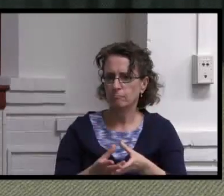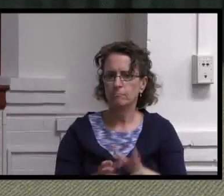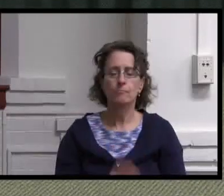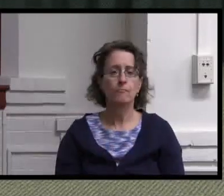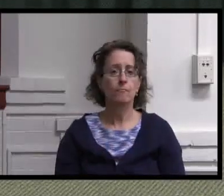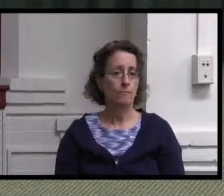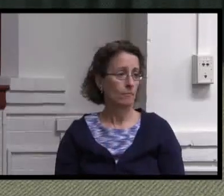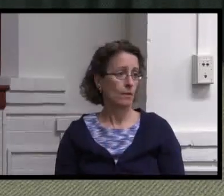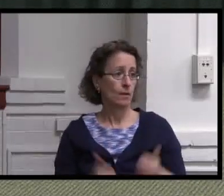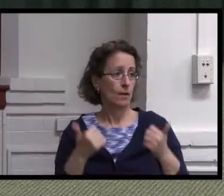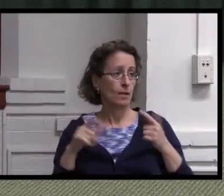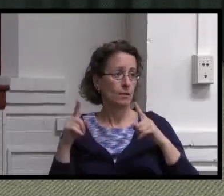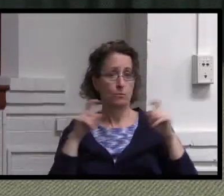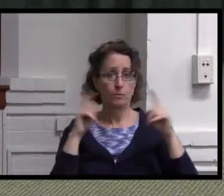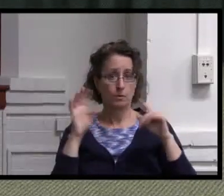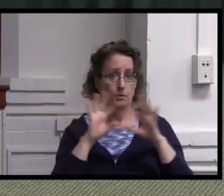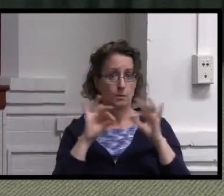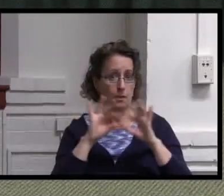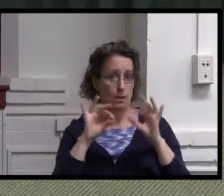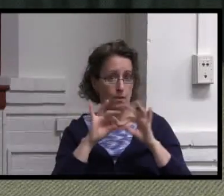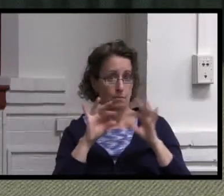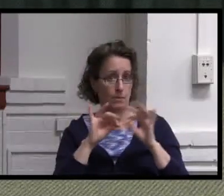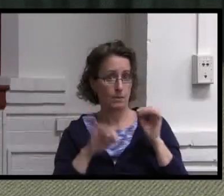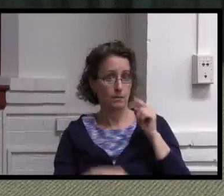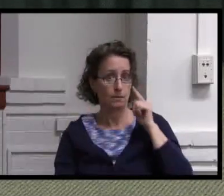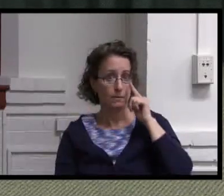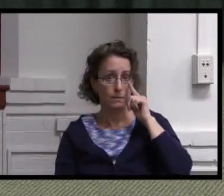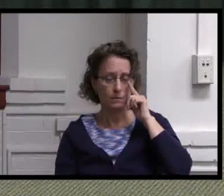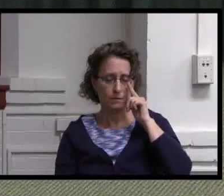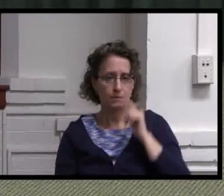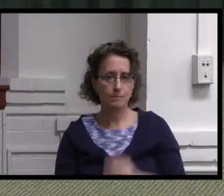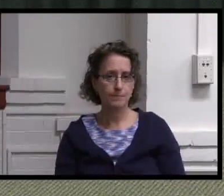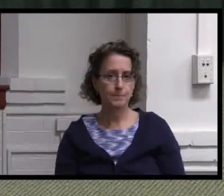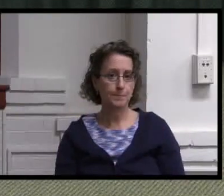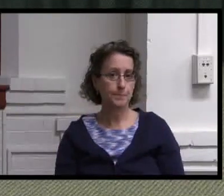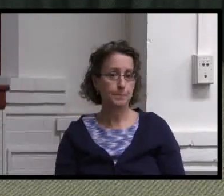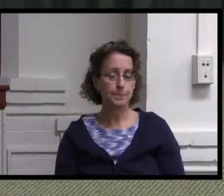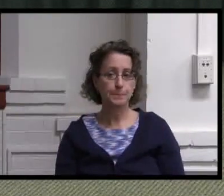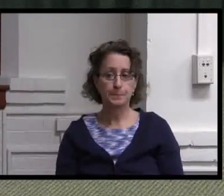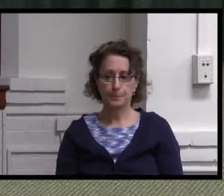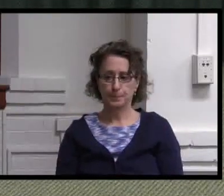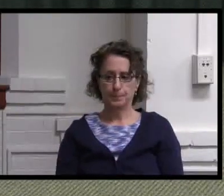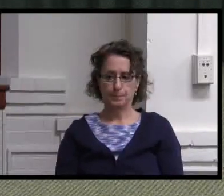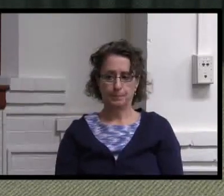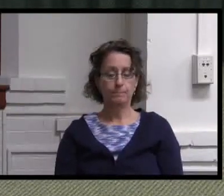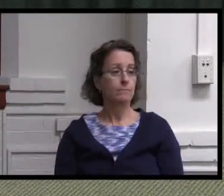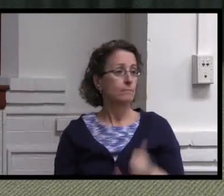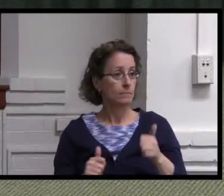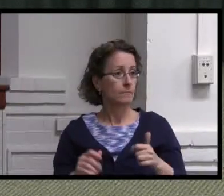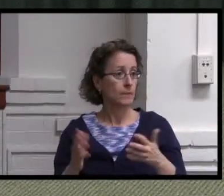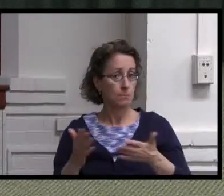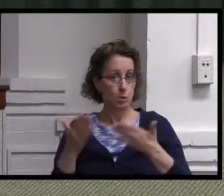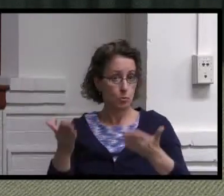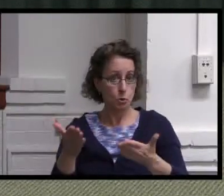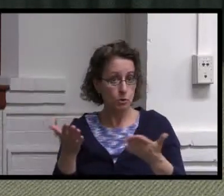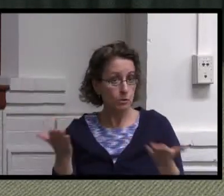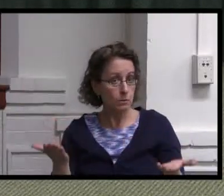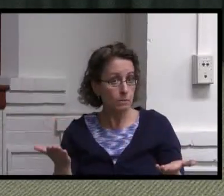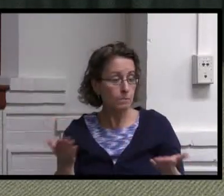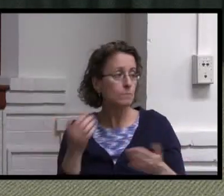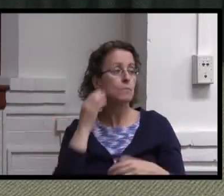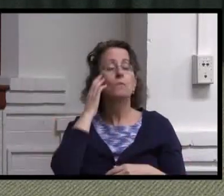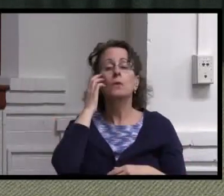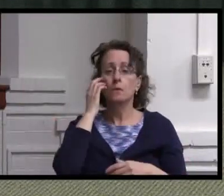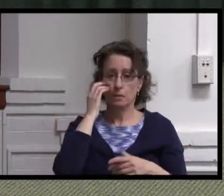Does anyone in the public have any questions or comments about the I-91 water main project? Would anyone like to make a motion?